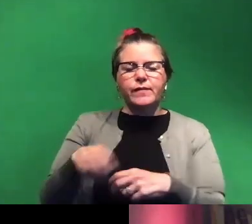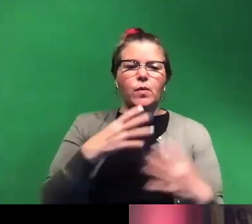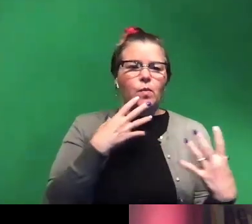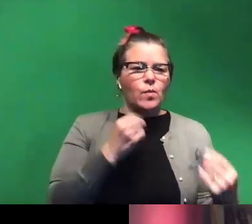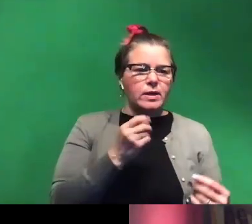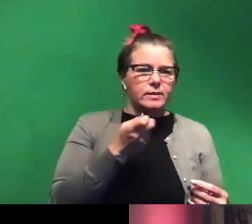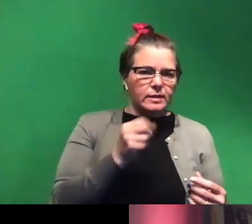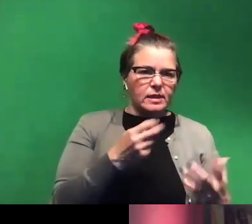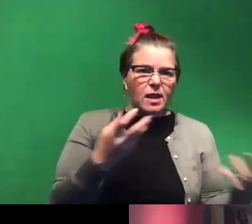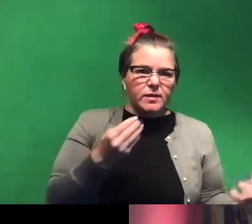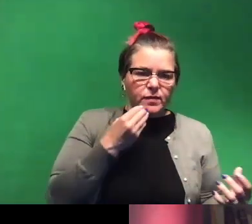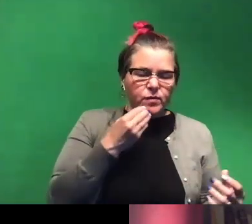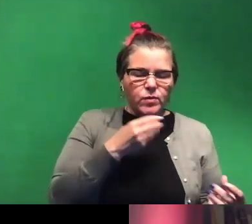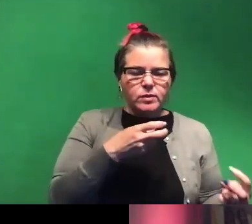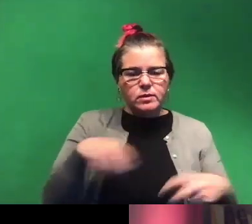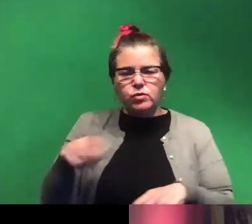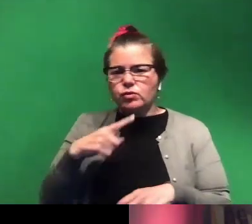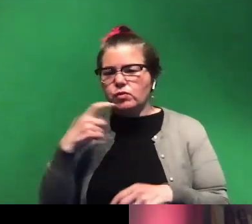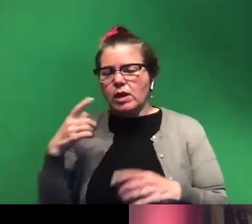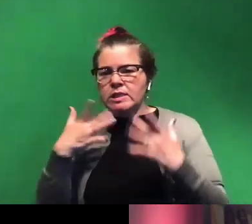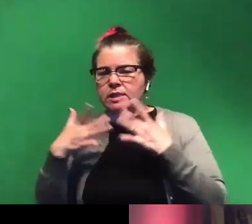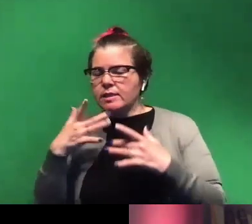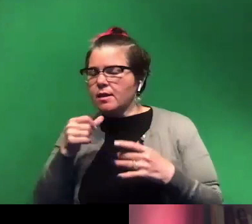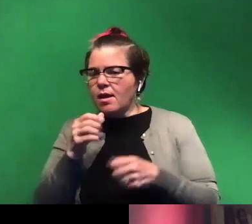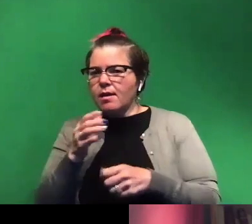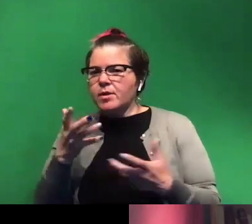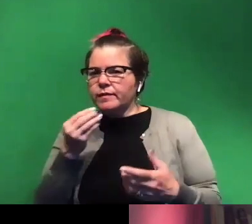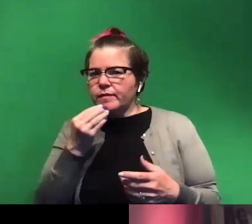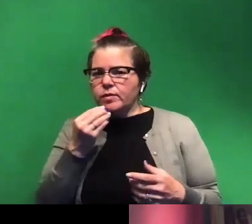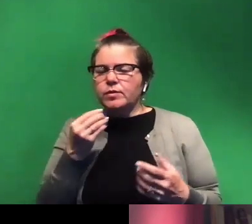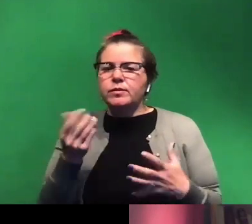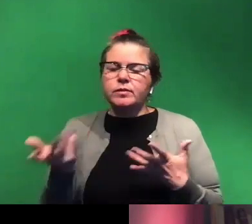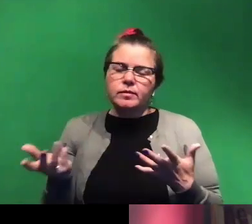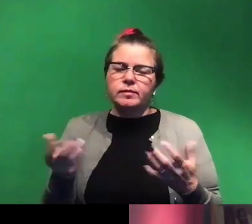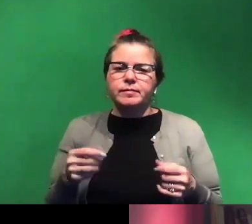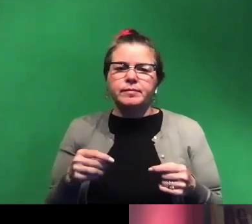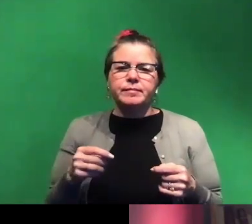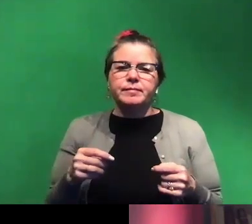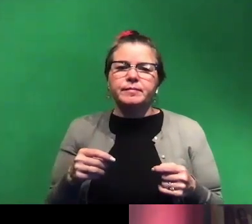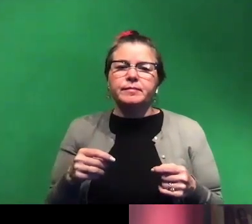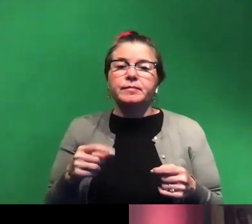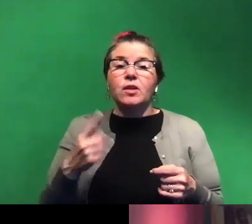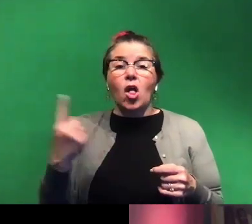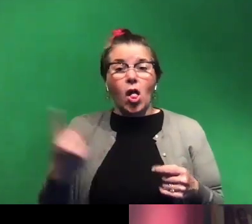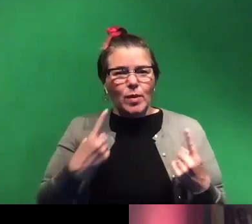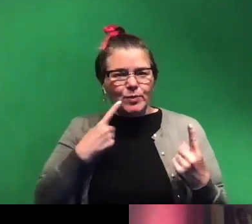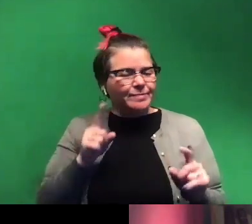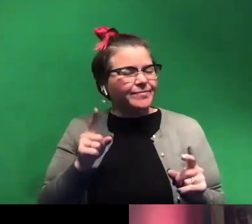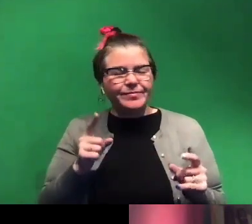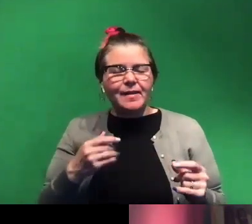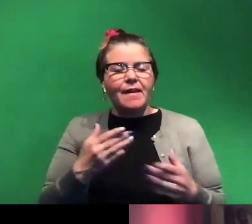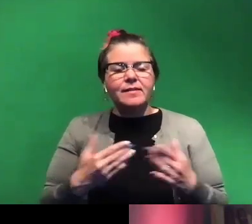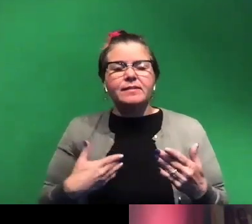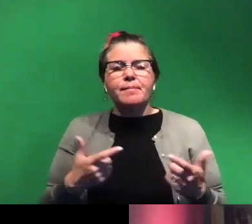lot of food and a dry season where there isn't very much and the dinosaurs are quickly. This doesn't always work. We have some big dinosaurs that don't have